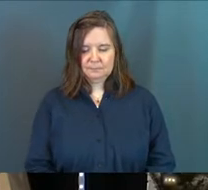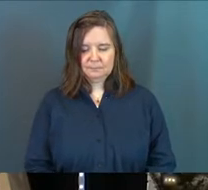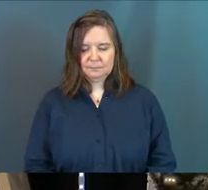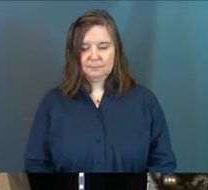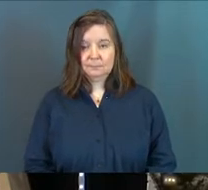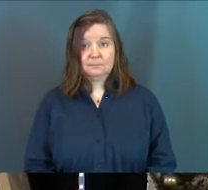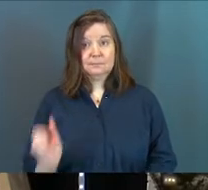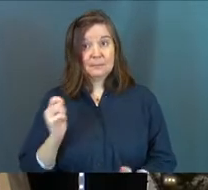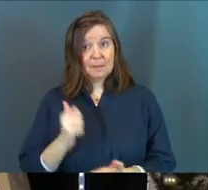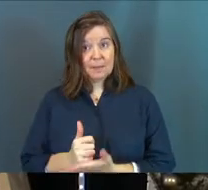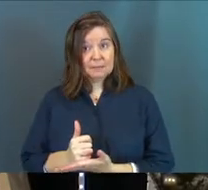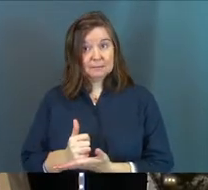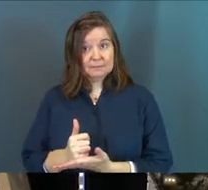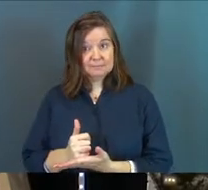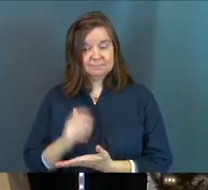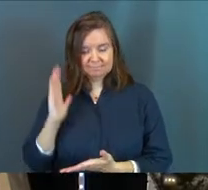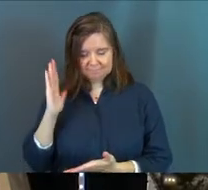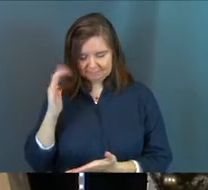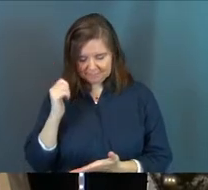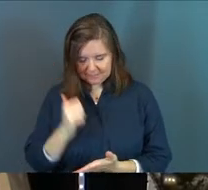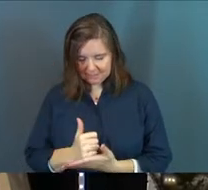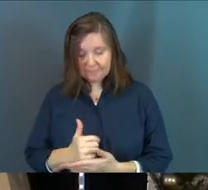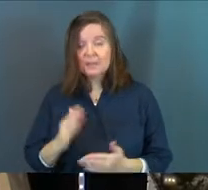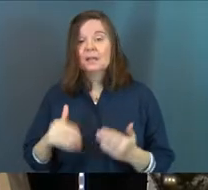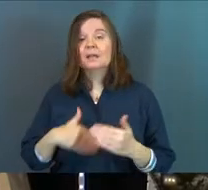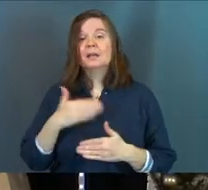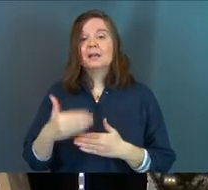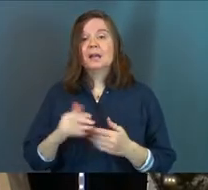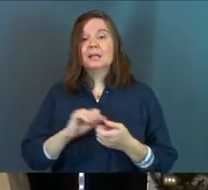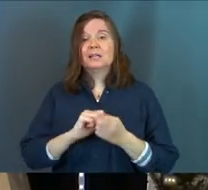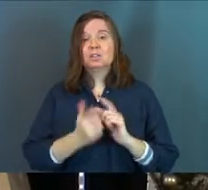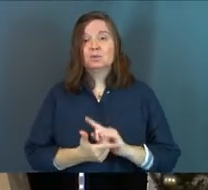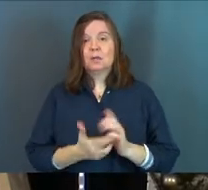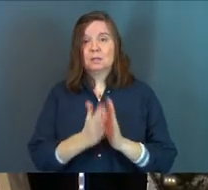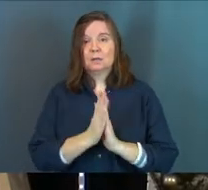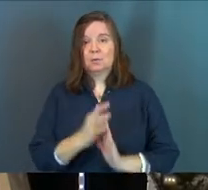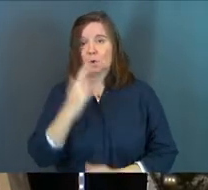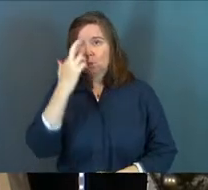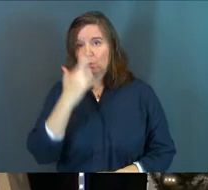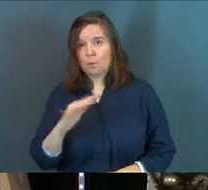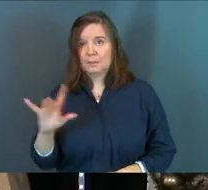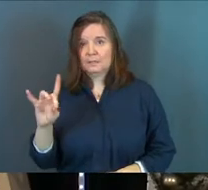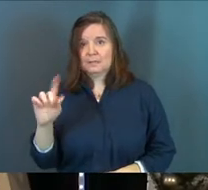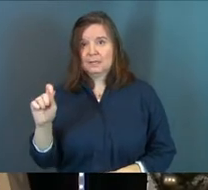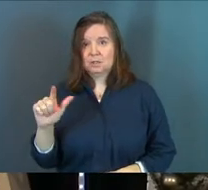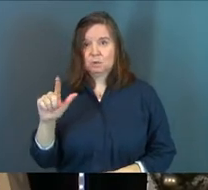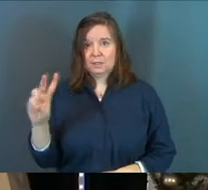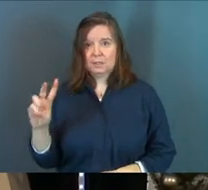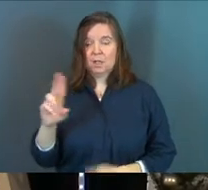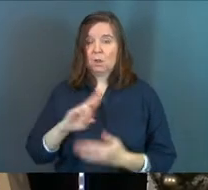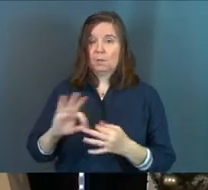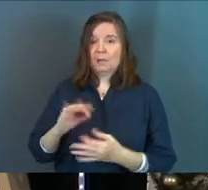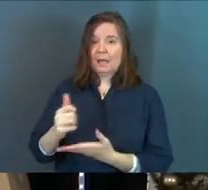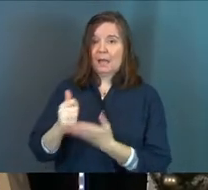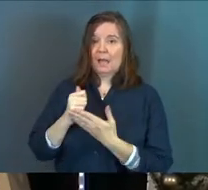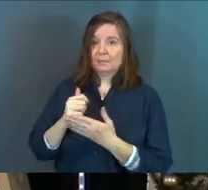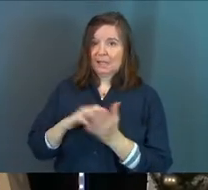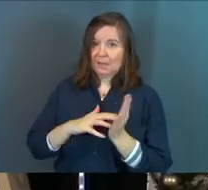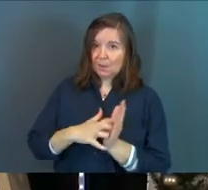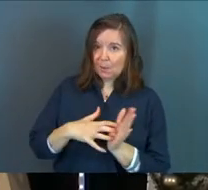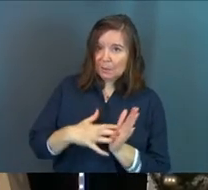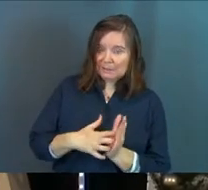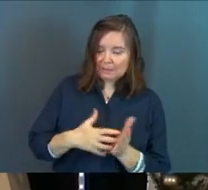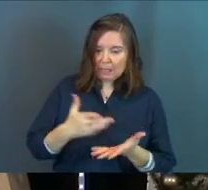Amen. Amen. Next, he translates our prayers, Romans 8:26. And the Holy Spirit helps us in our